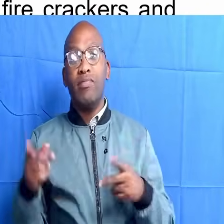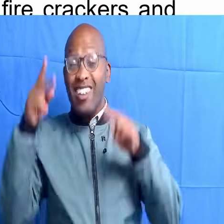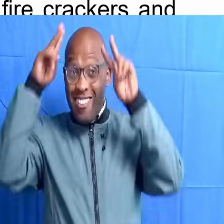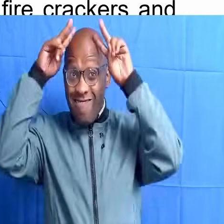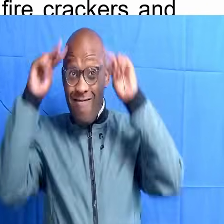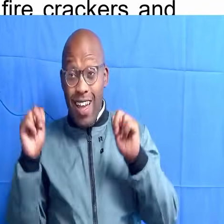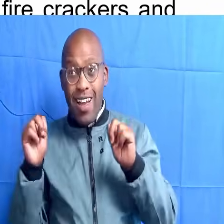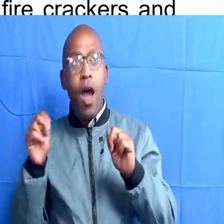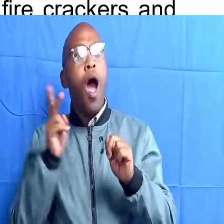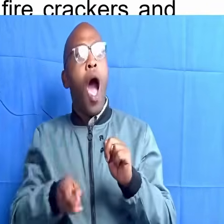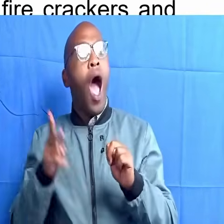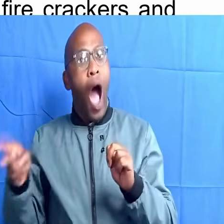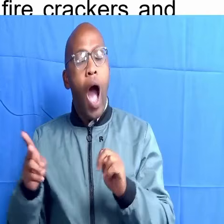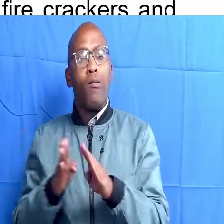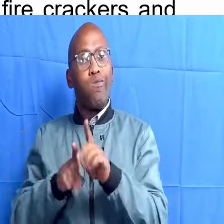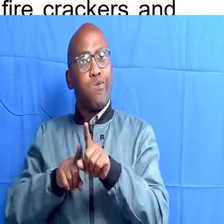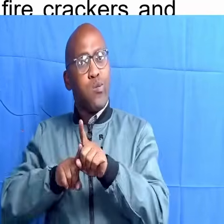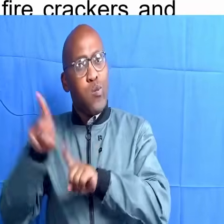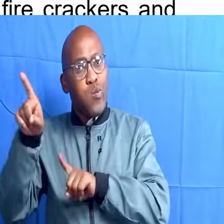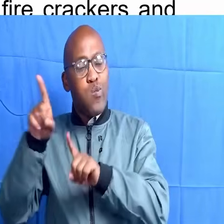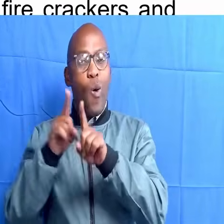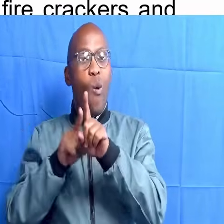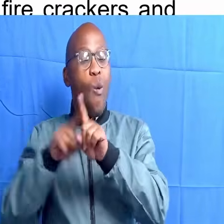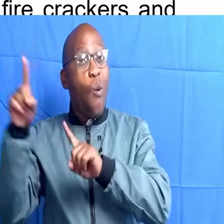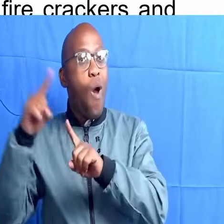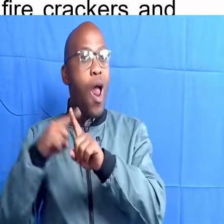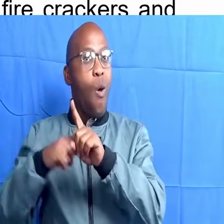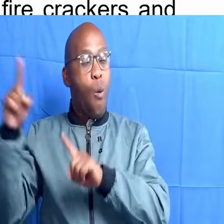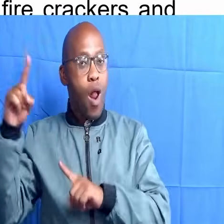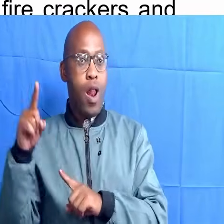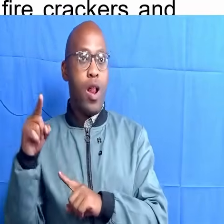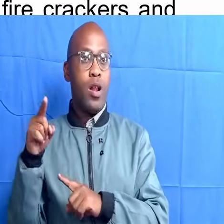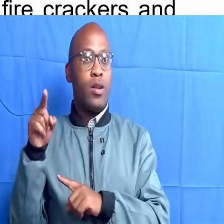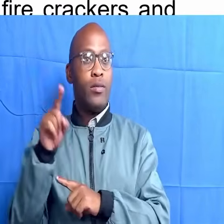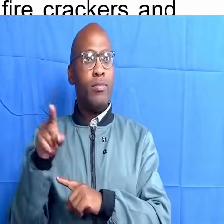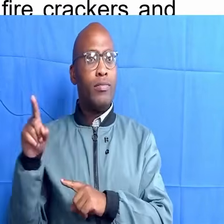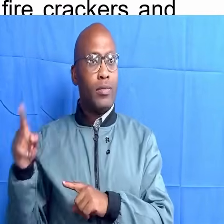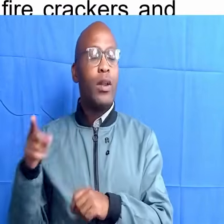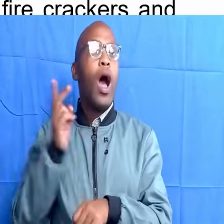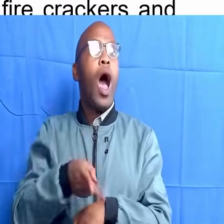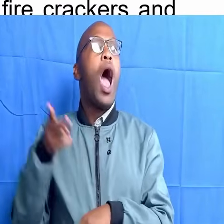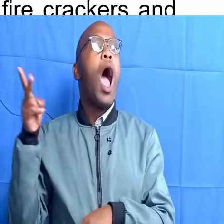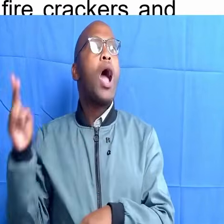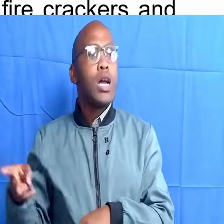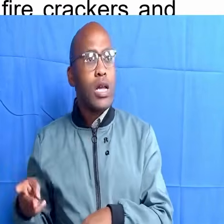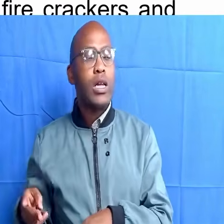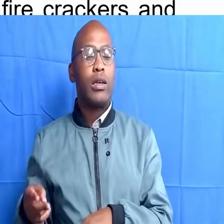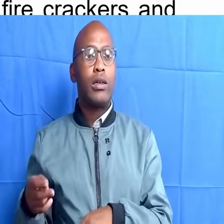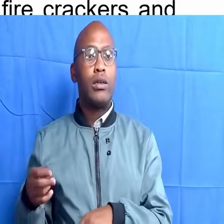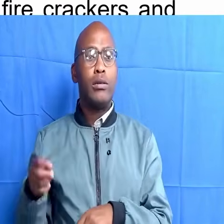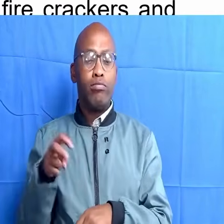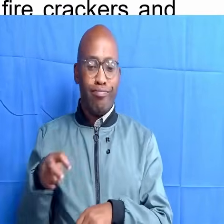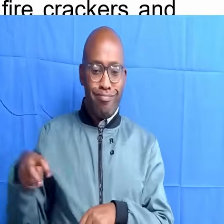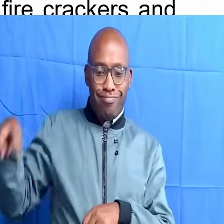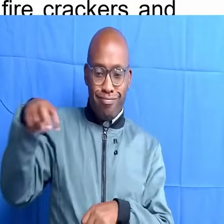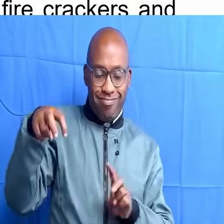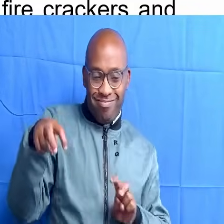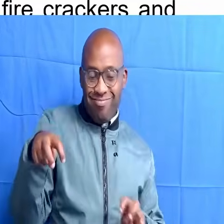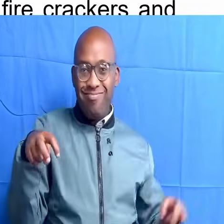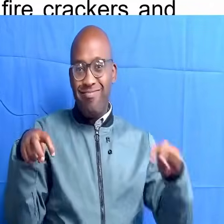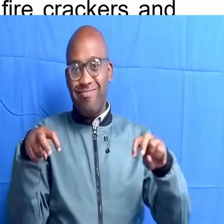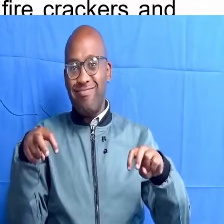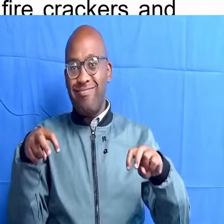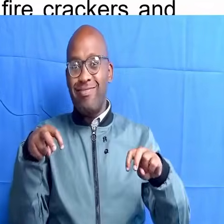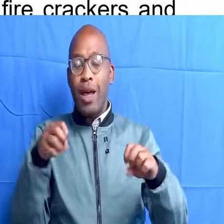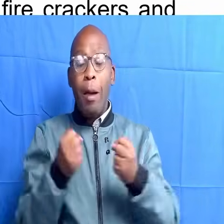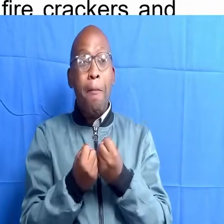were still able to launch the surprise guerrilla attacks on major towns in the south